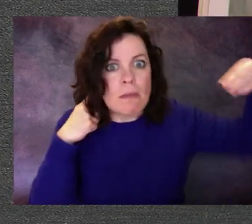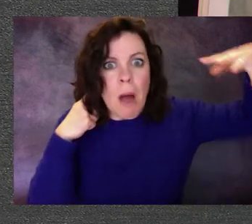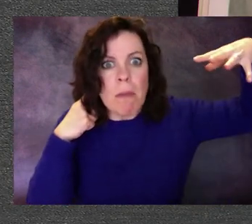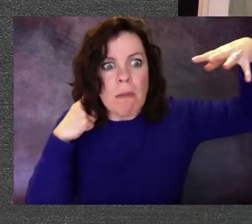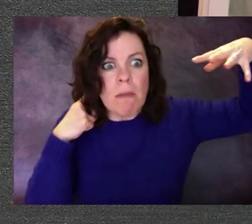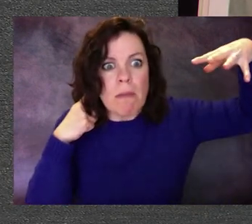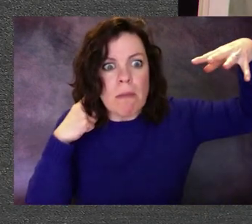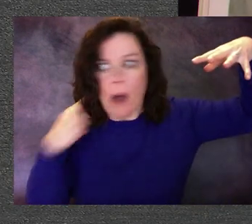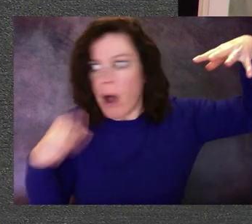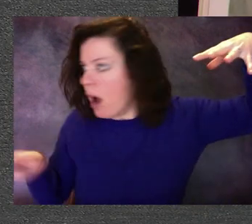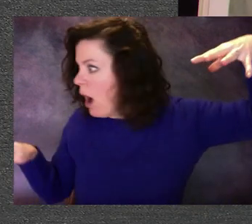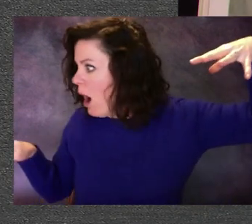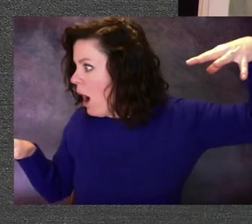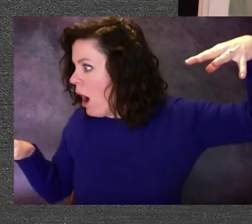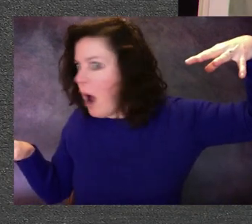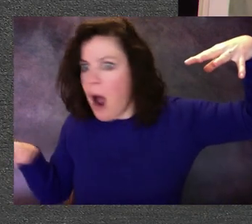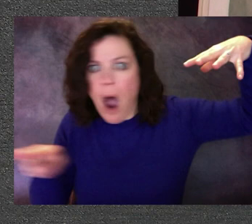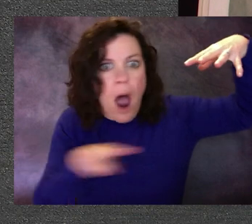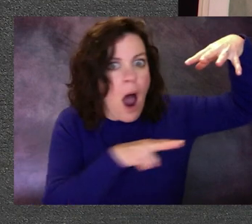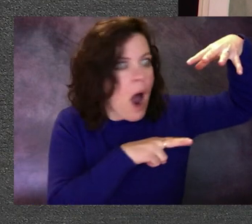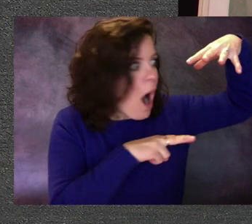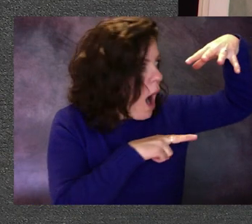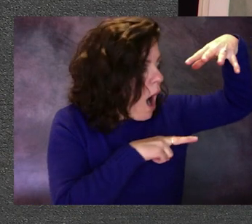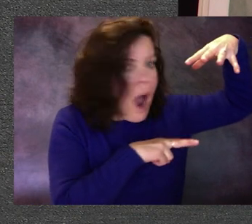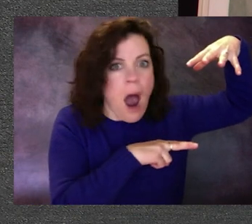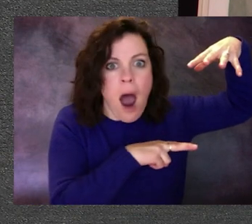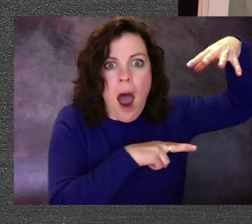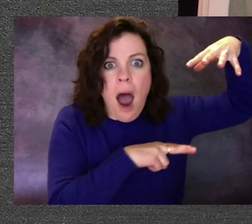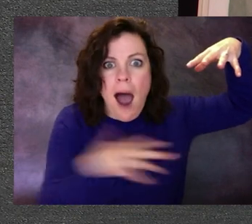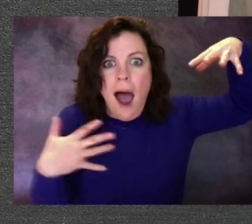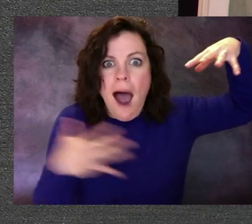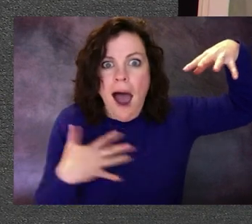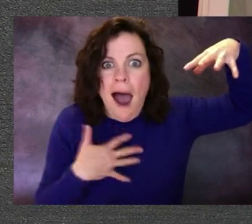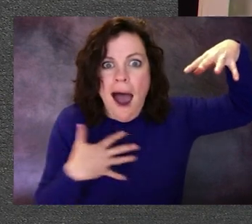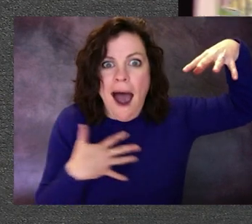Uh-oh. Totally busted.